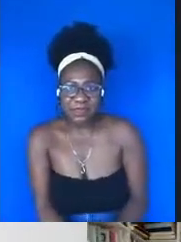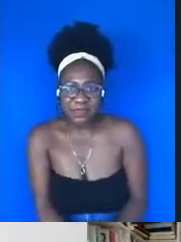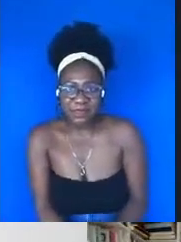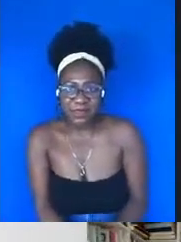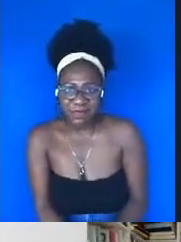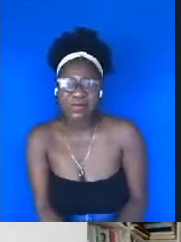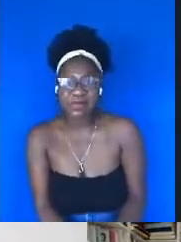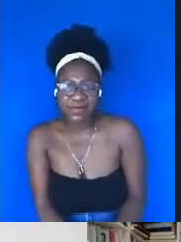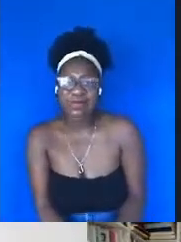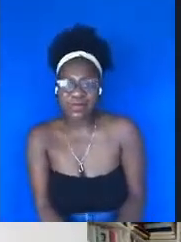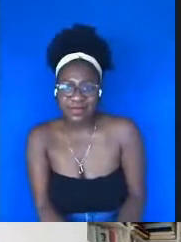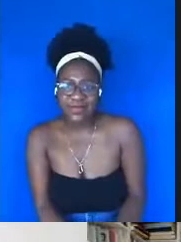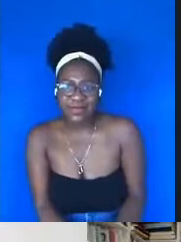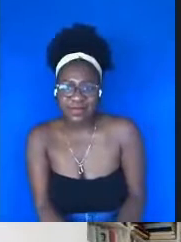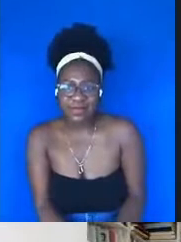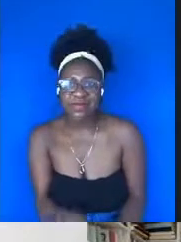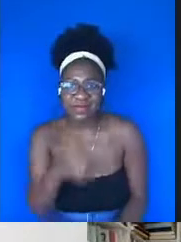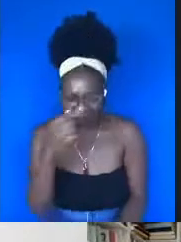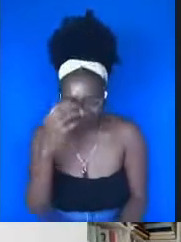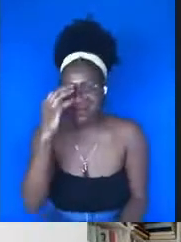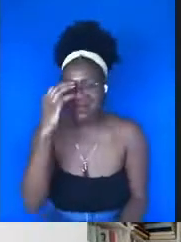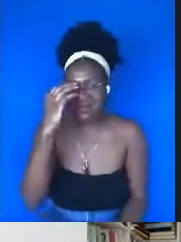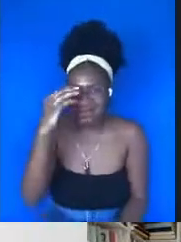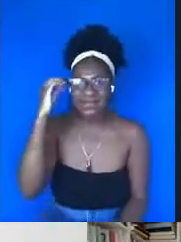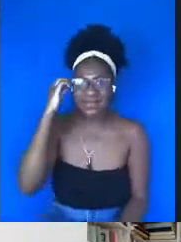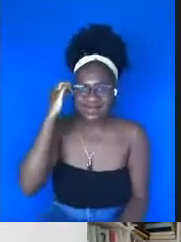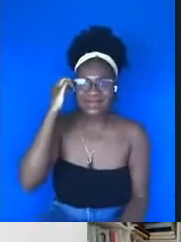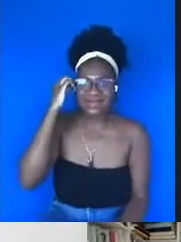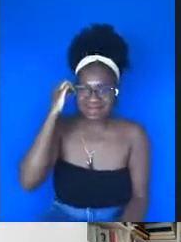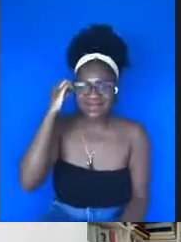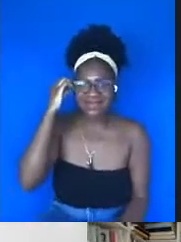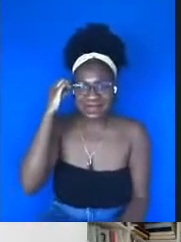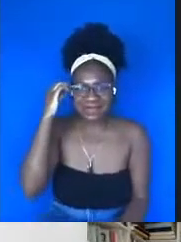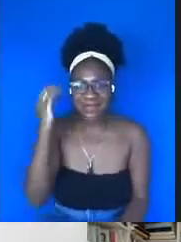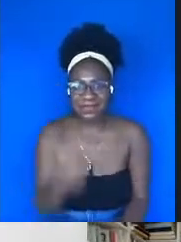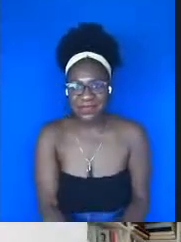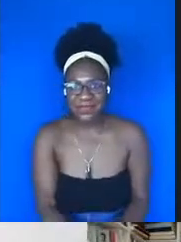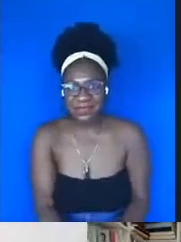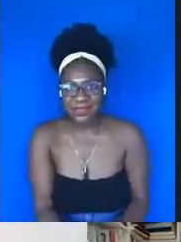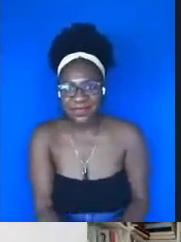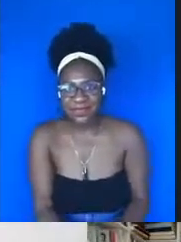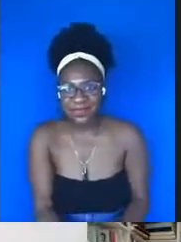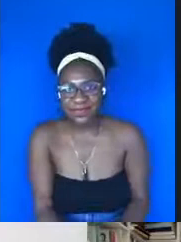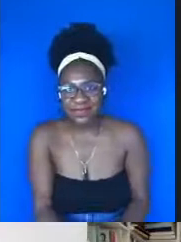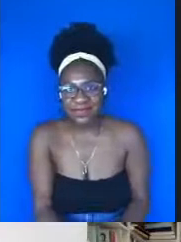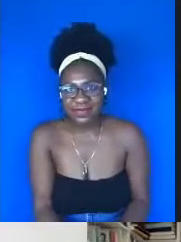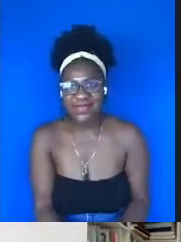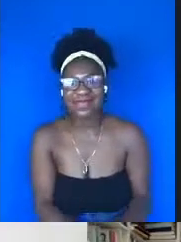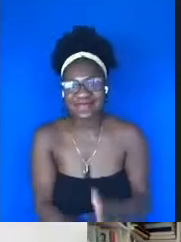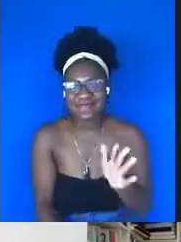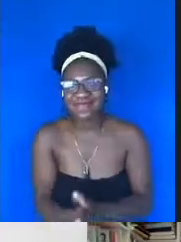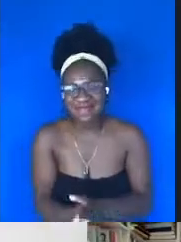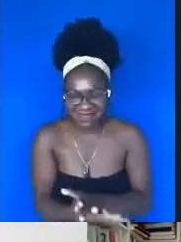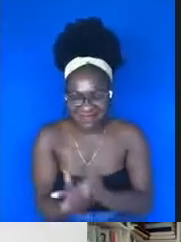understood Lady M's rage. And I was like, every time she gets to the part where she's like, come unsex me.